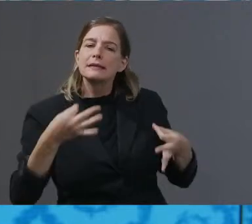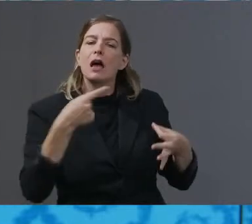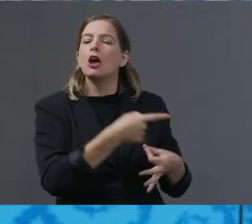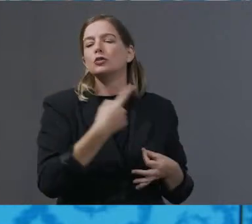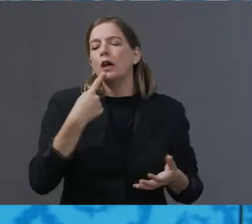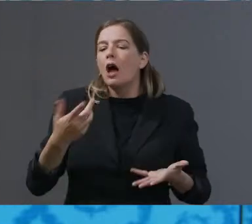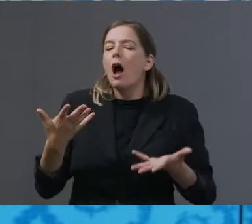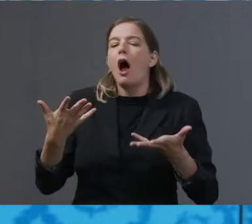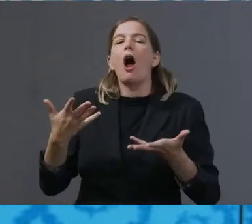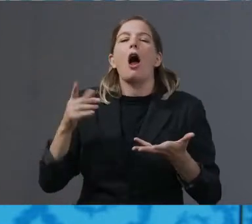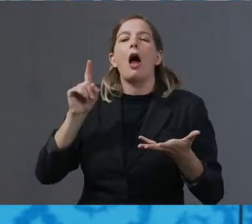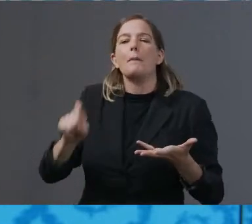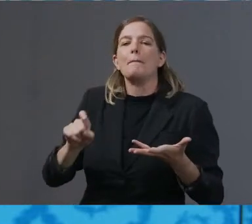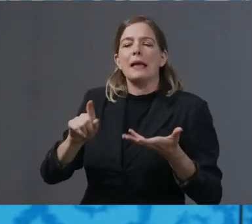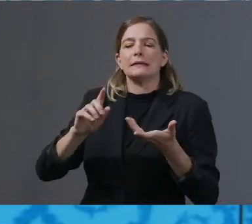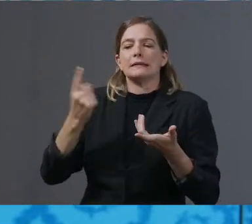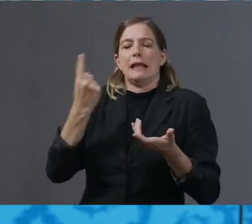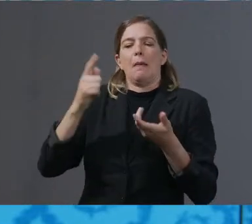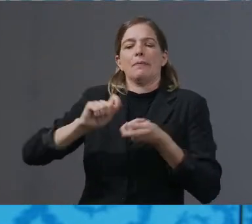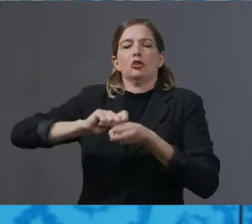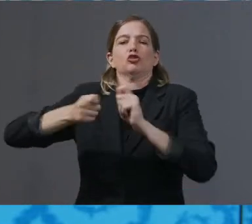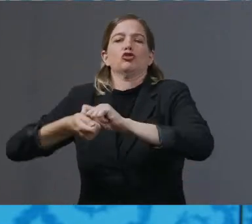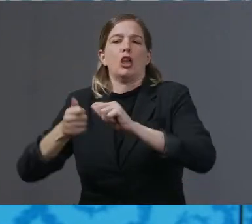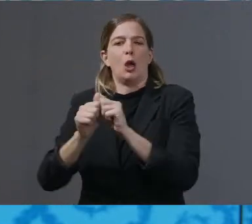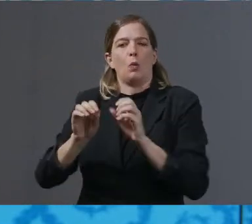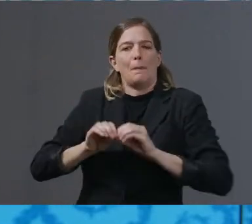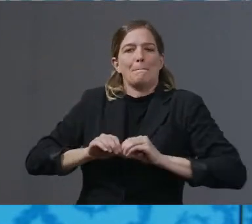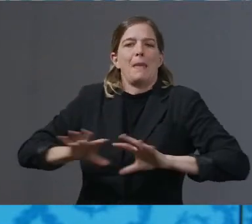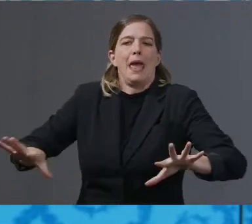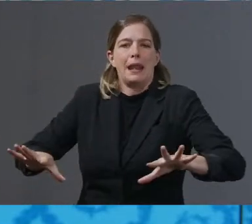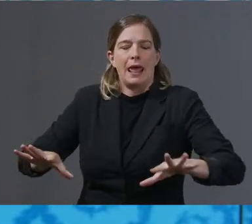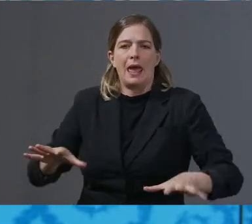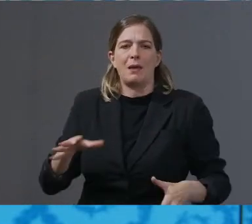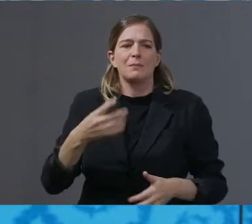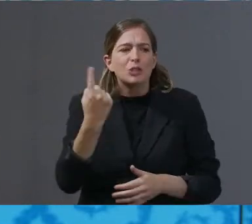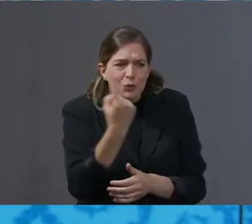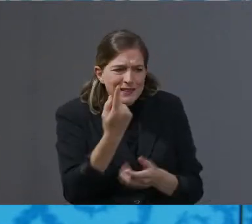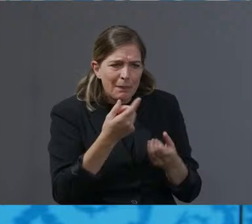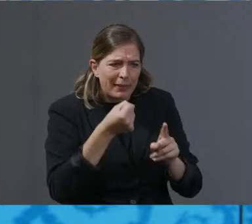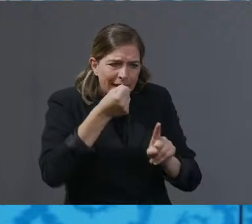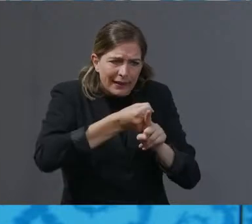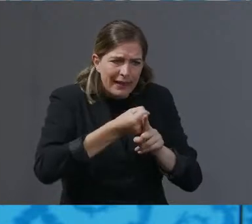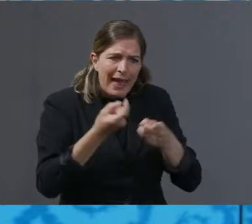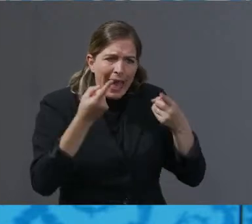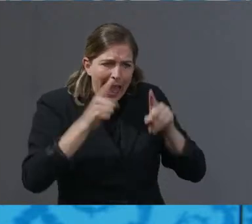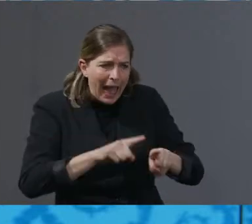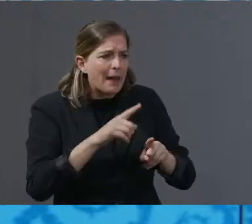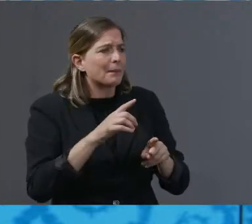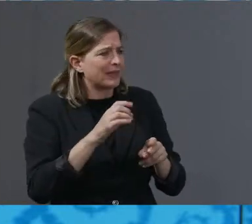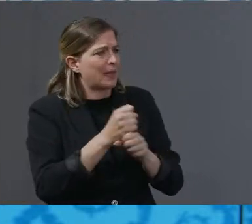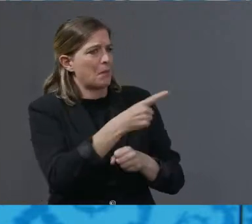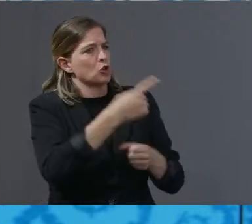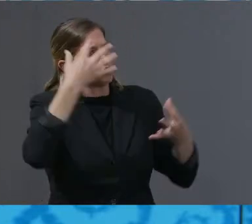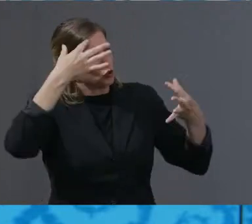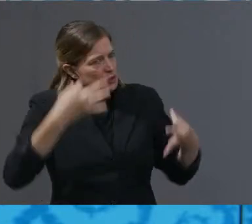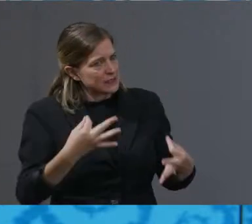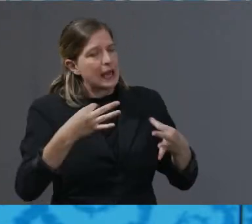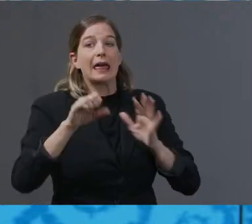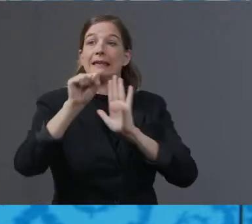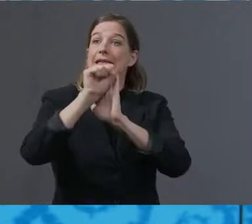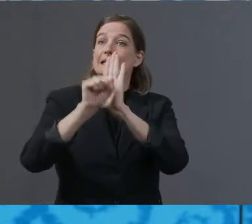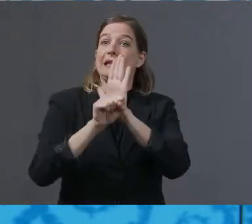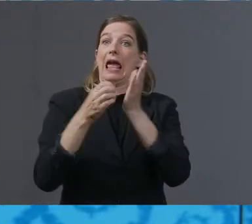to cause you to conclude that a statewide mandate is no longer appropriate. Well, the first thing I would say